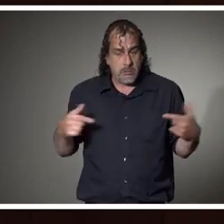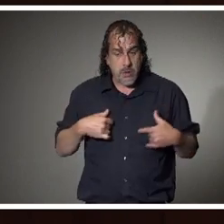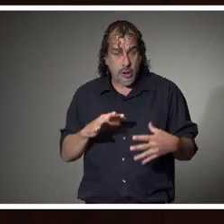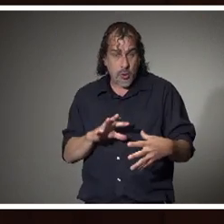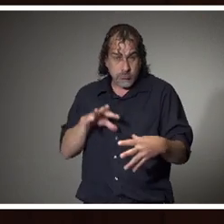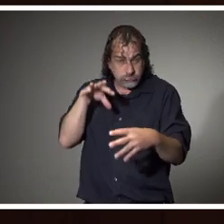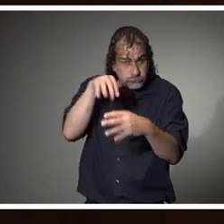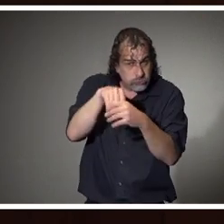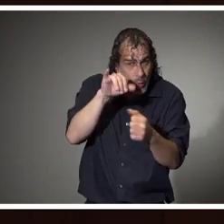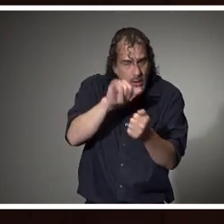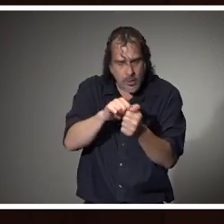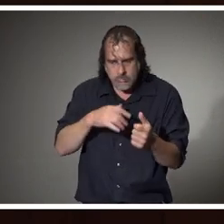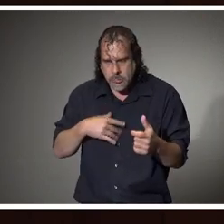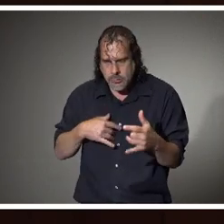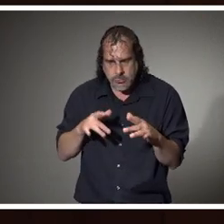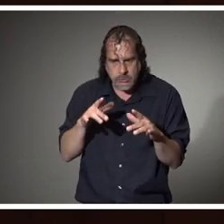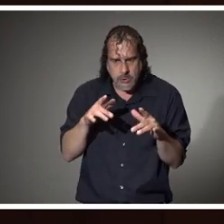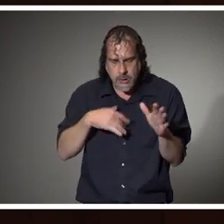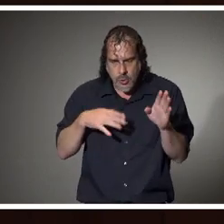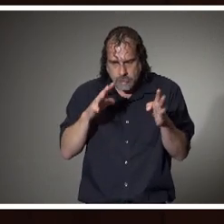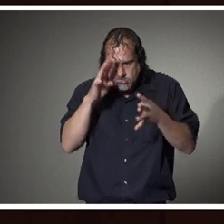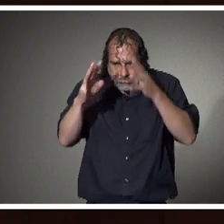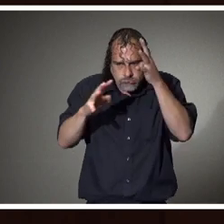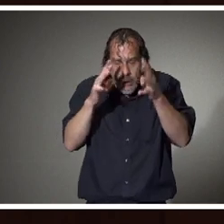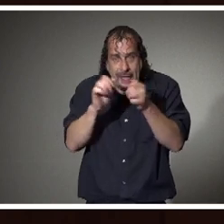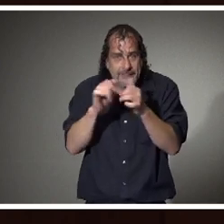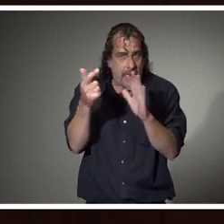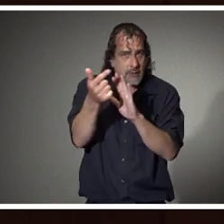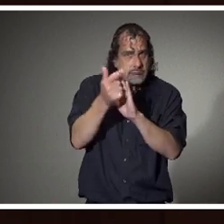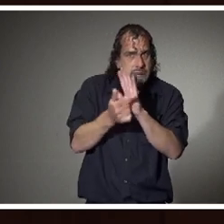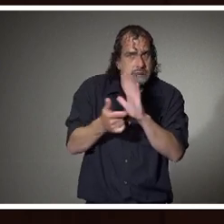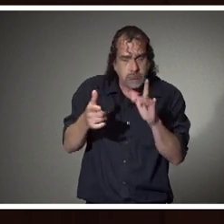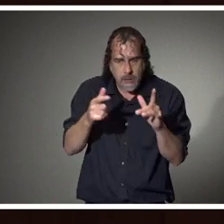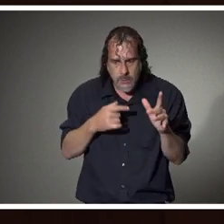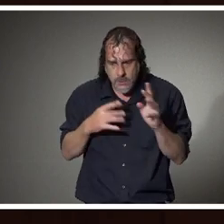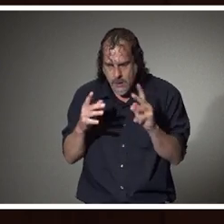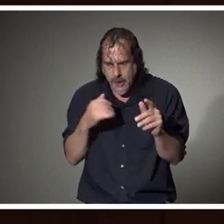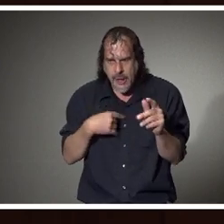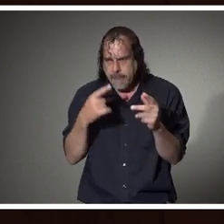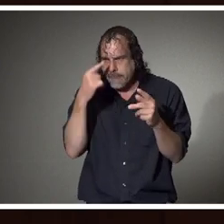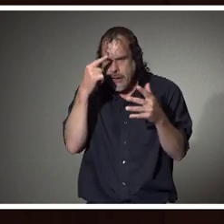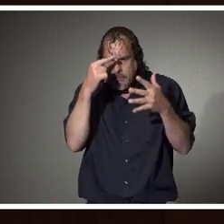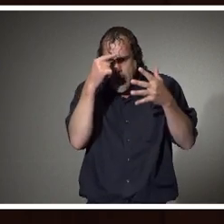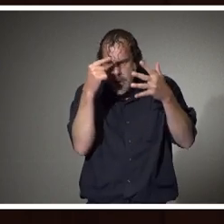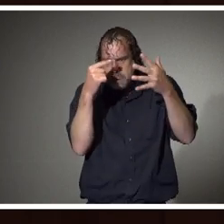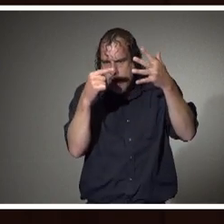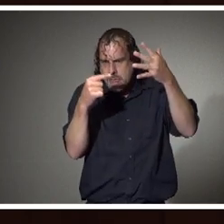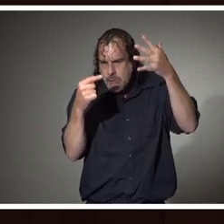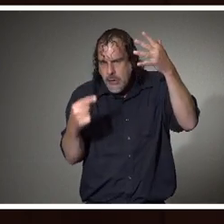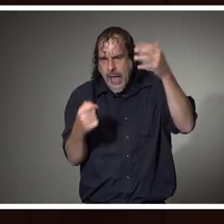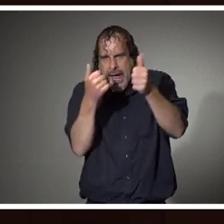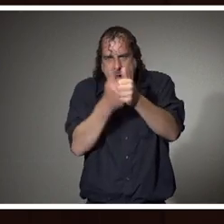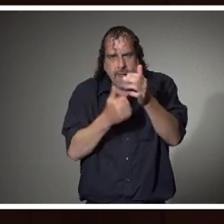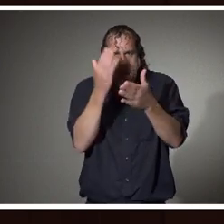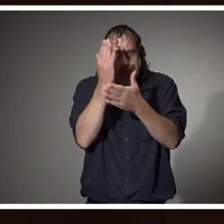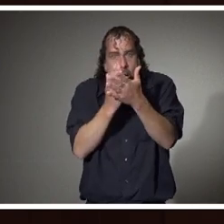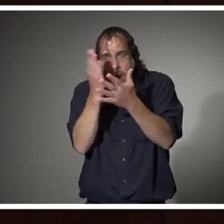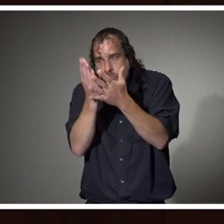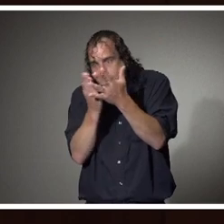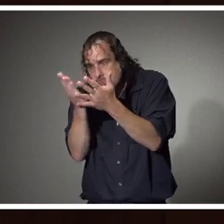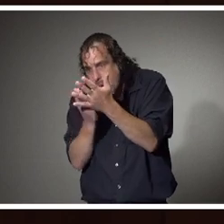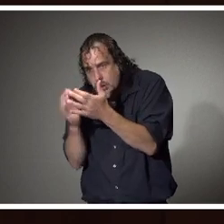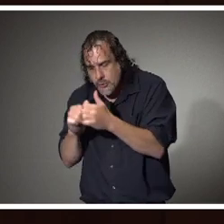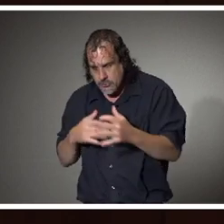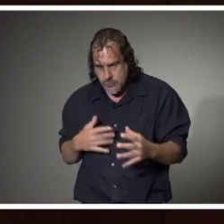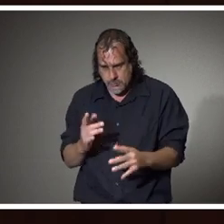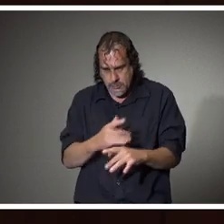to construct the legislation and trying to consider every caveat possible to make sure that when we came